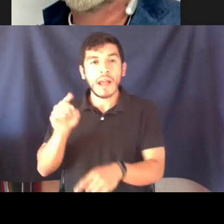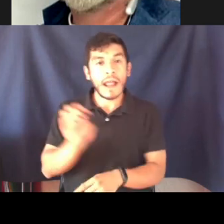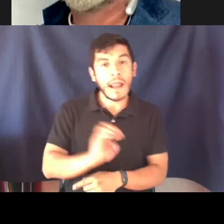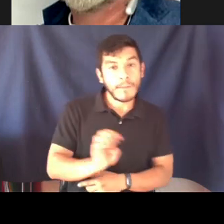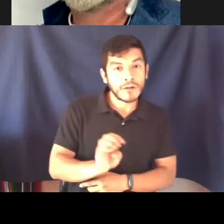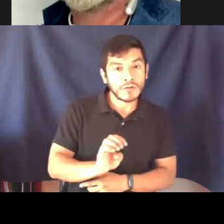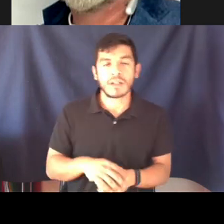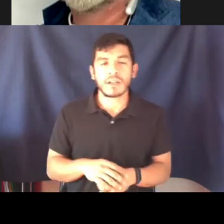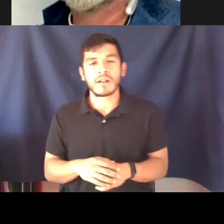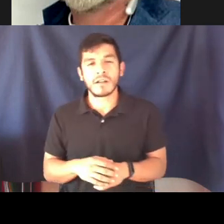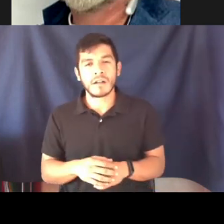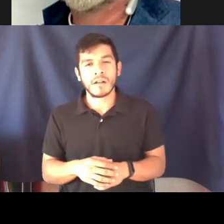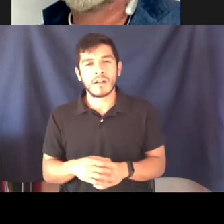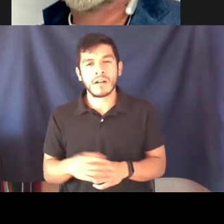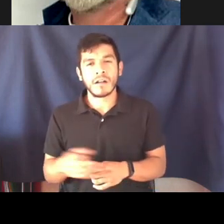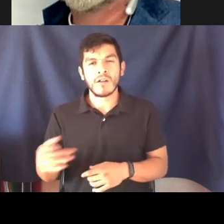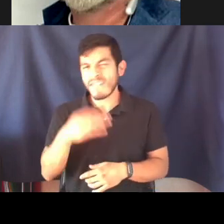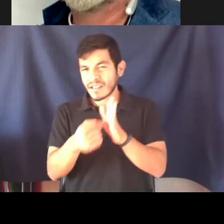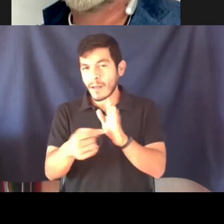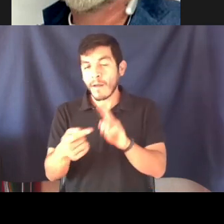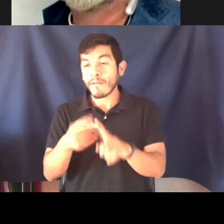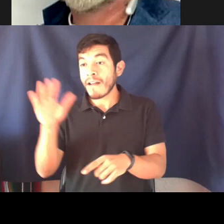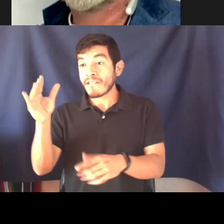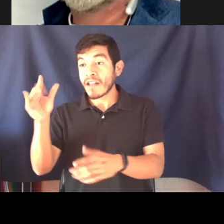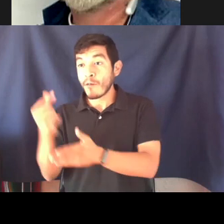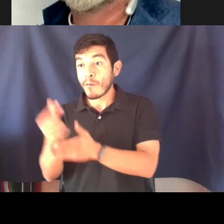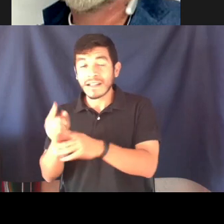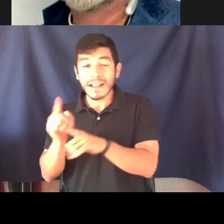like 5th graders mentoring 1st graders, that kind of thing.